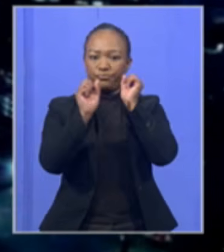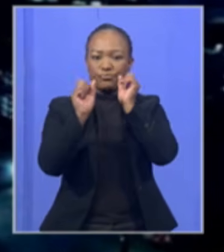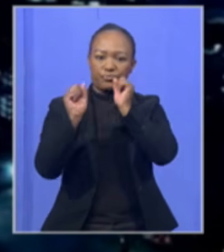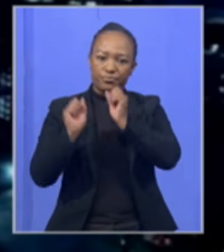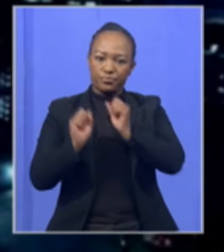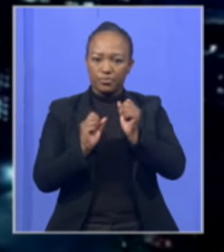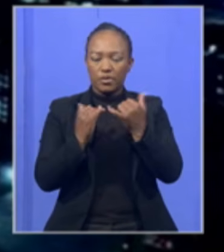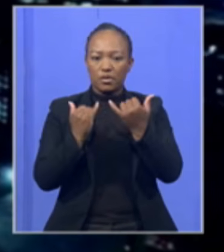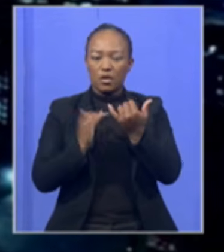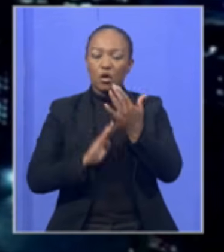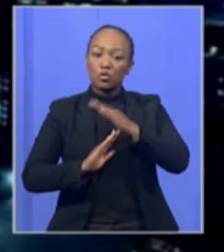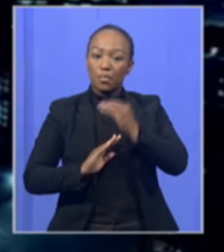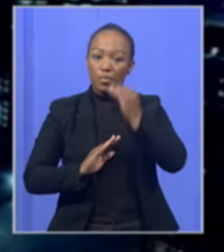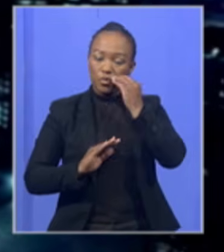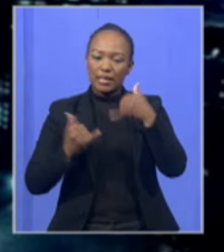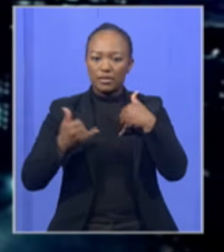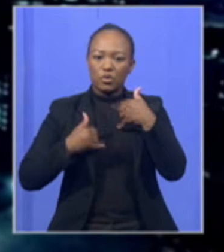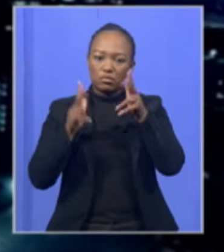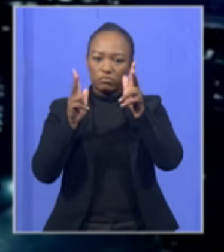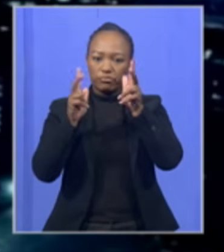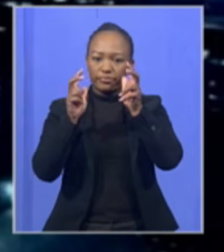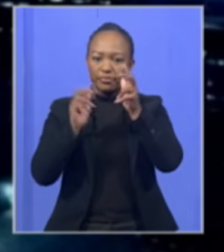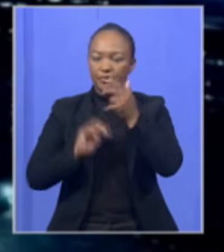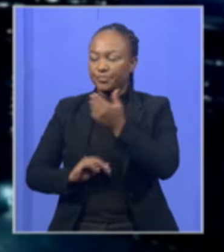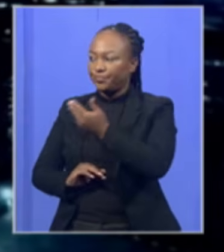Setswana. A re iketle mmogo ka tshedimosetso.